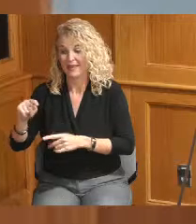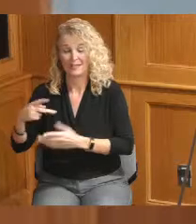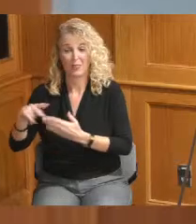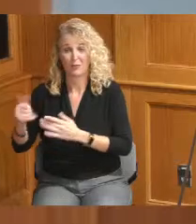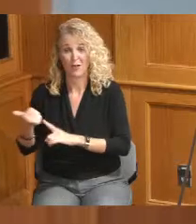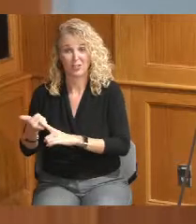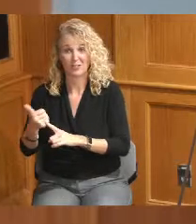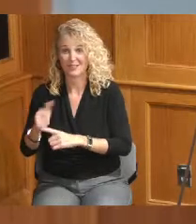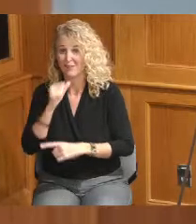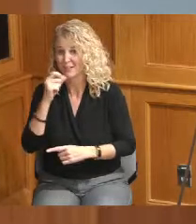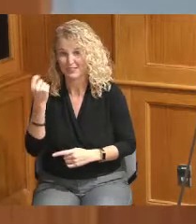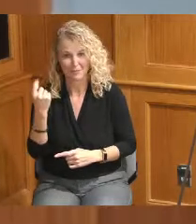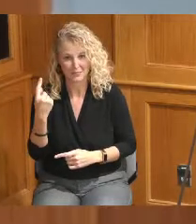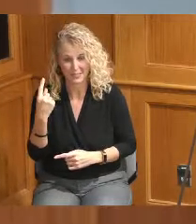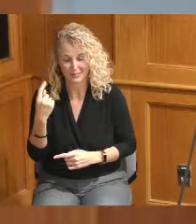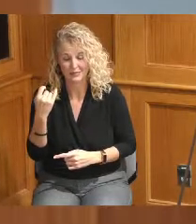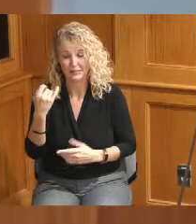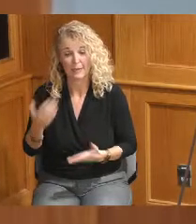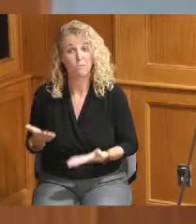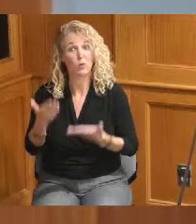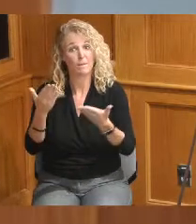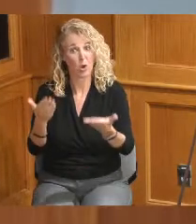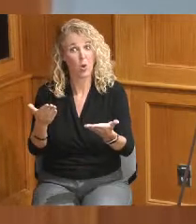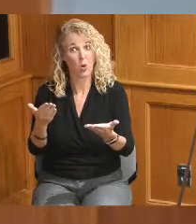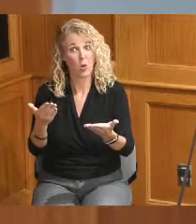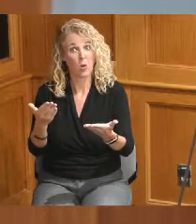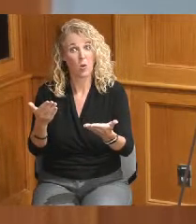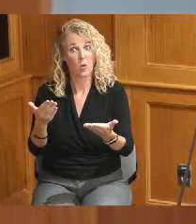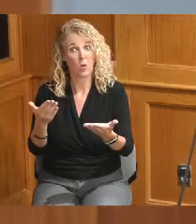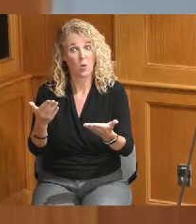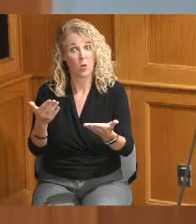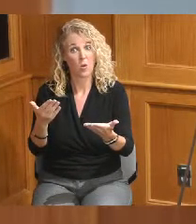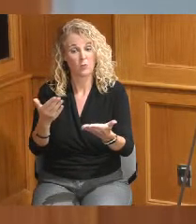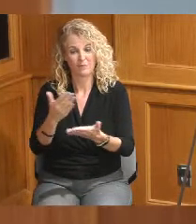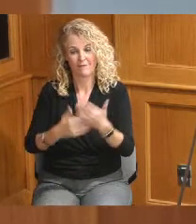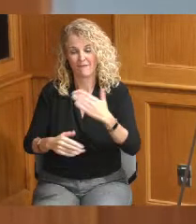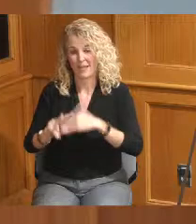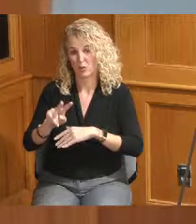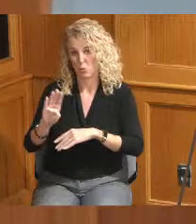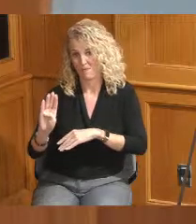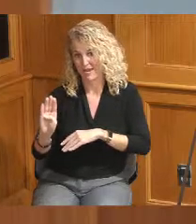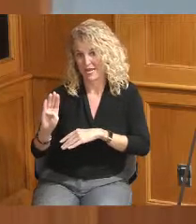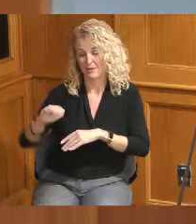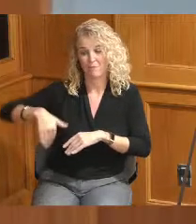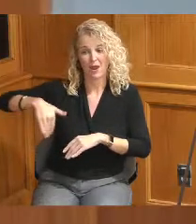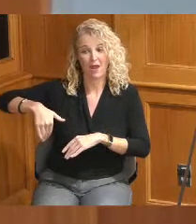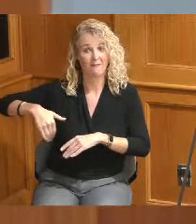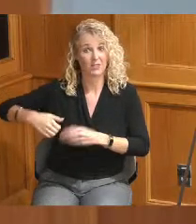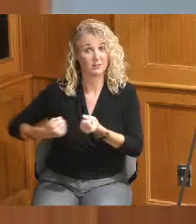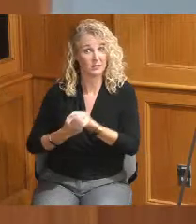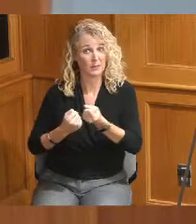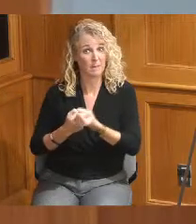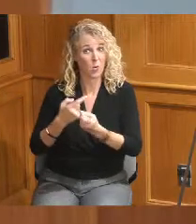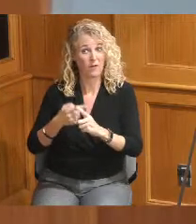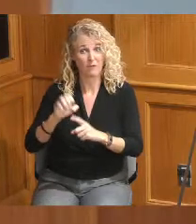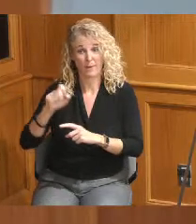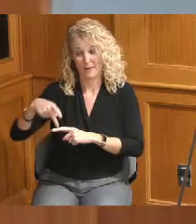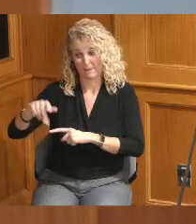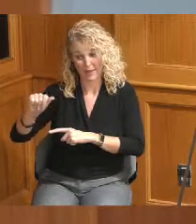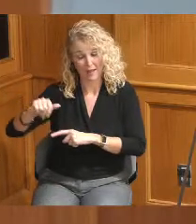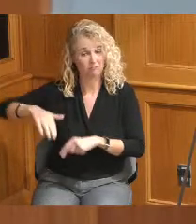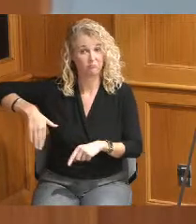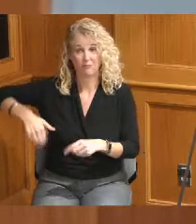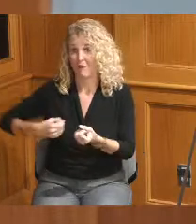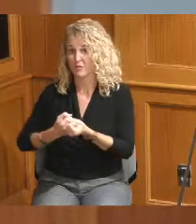It is proposed in the Phase 2B proposal. It has not yet been endorsed by EPA. It has